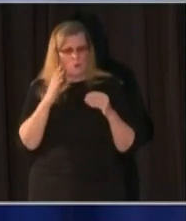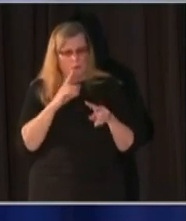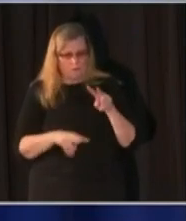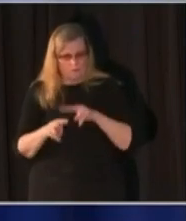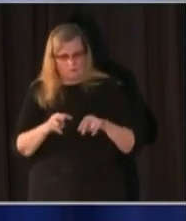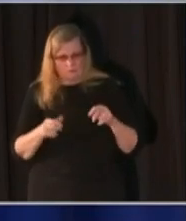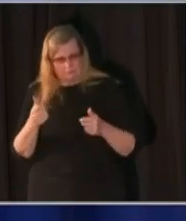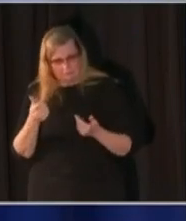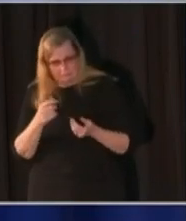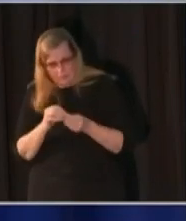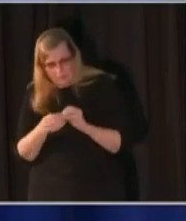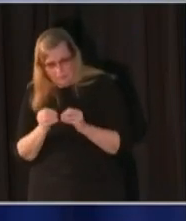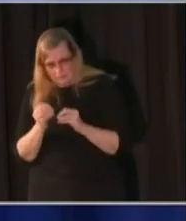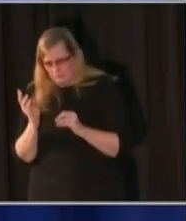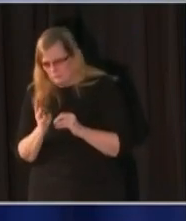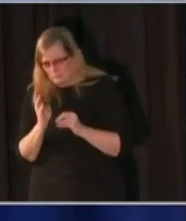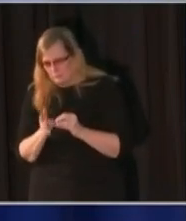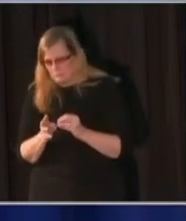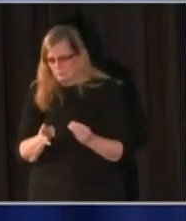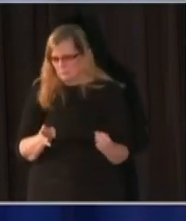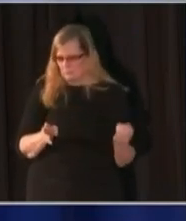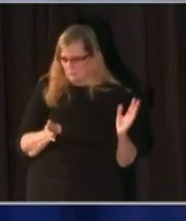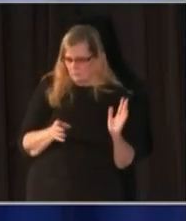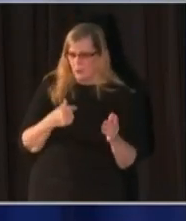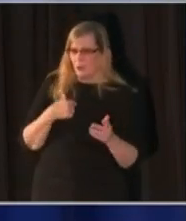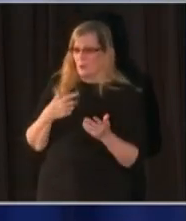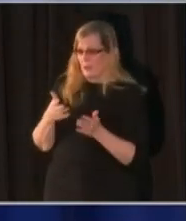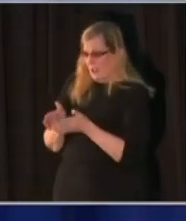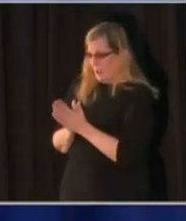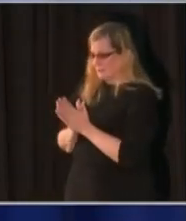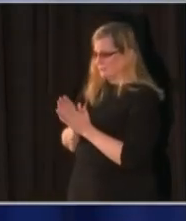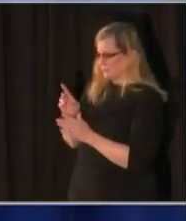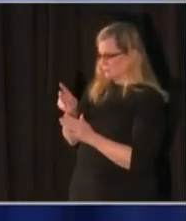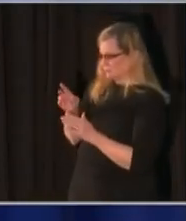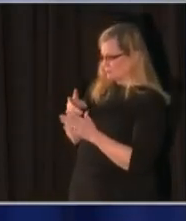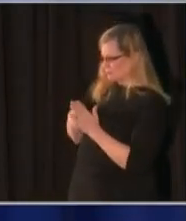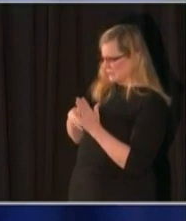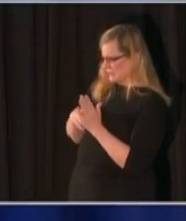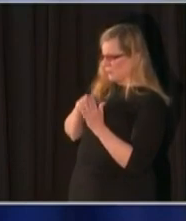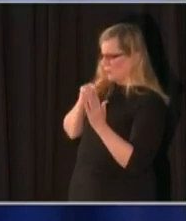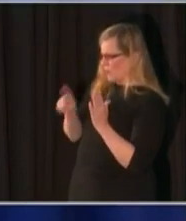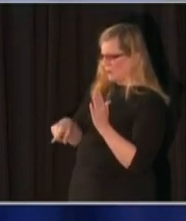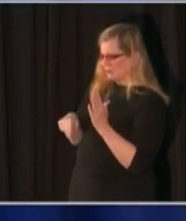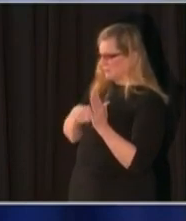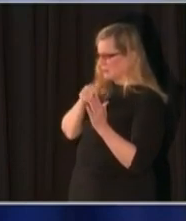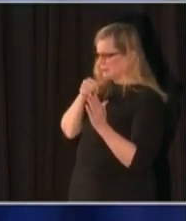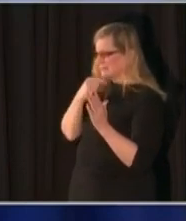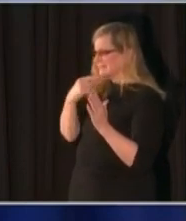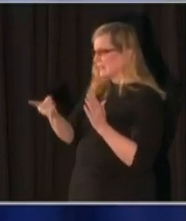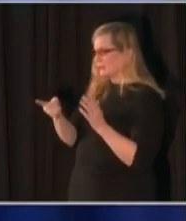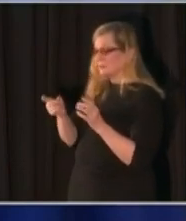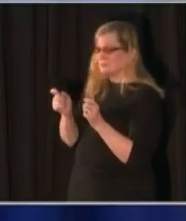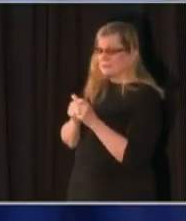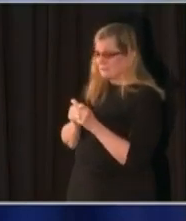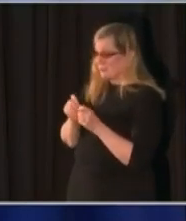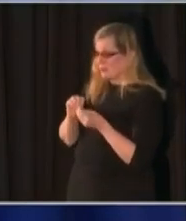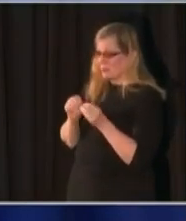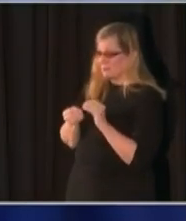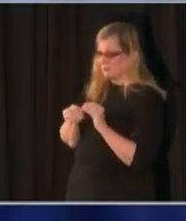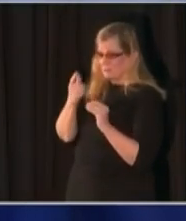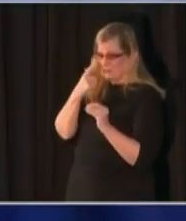Well, we would ask everybody to refer to the mayor's order. I don't think we give them a number for the reasons that you know, because there are